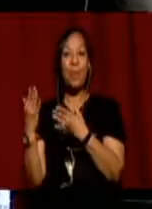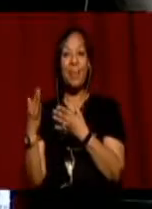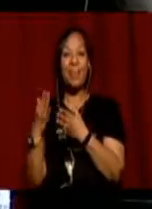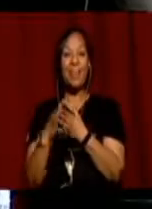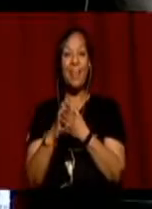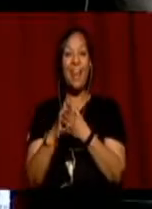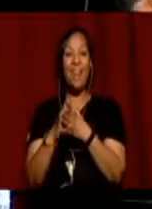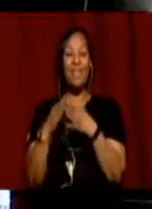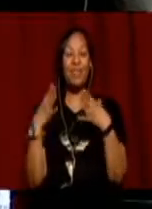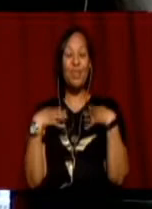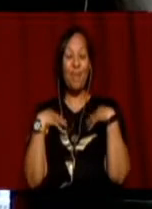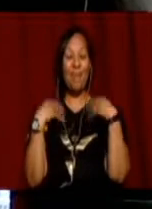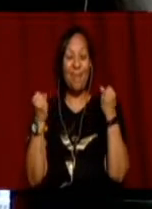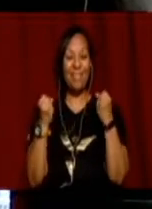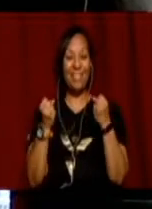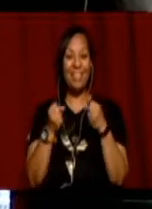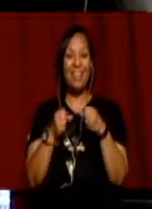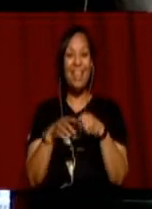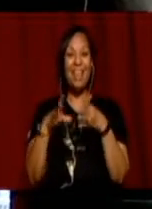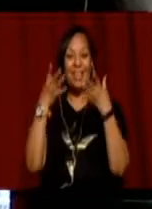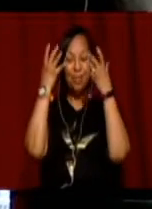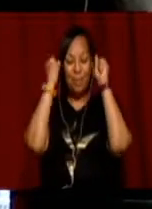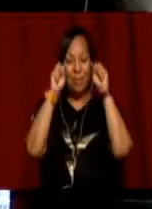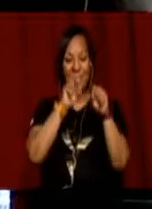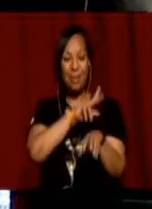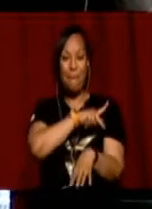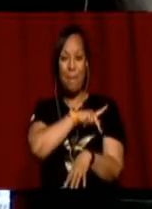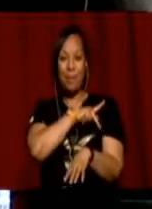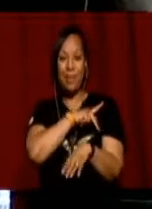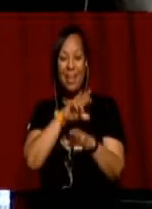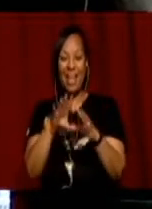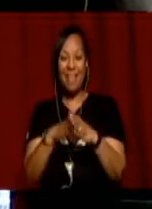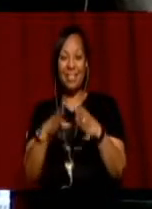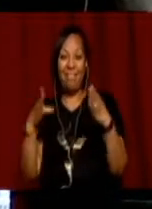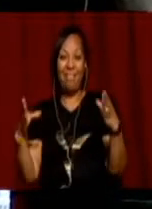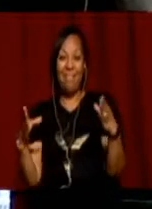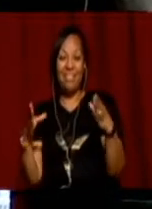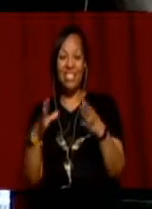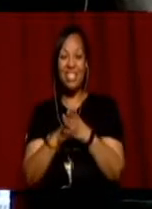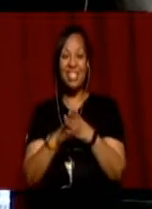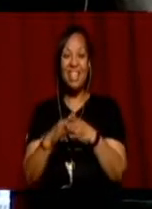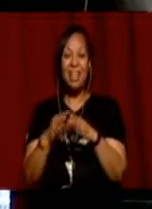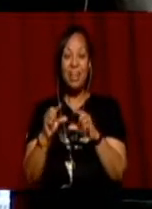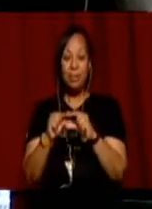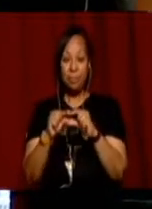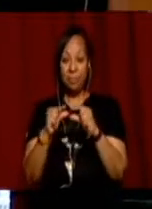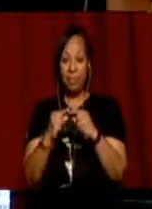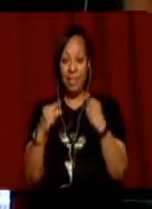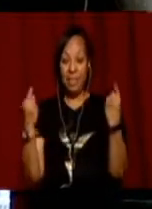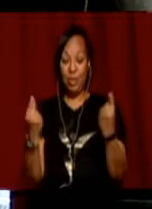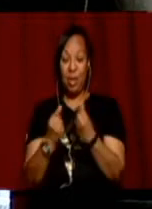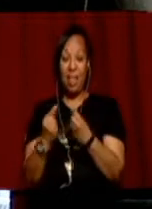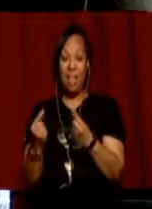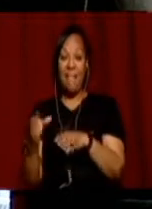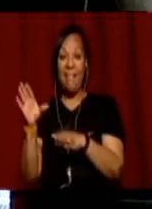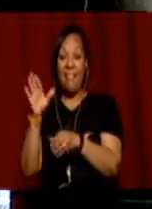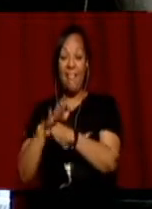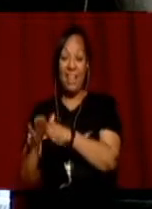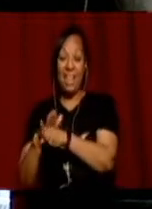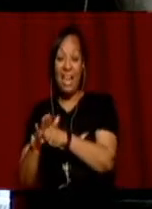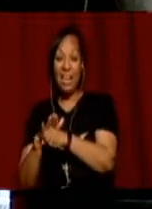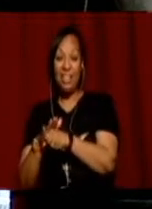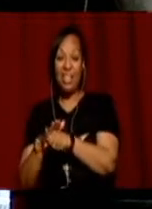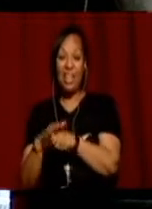feel so healthy. President Preckwinkle has the largest health facilities in the county. You guys